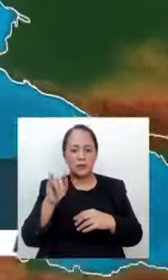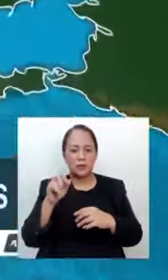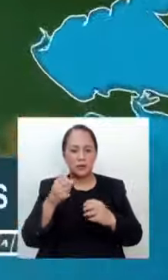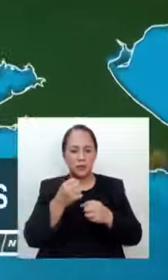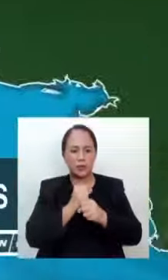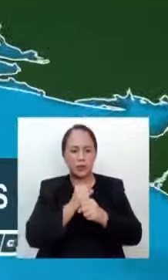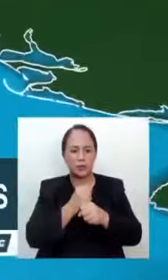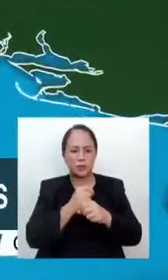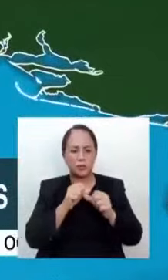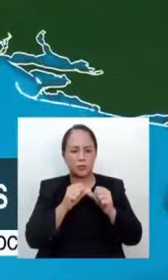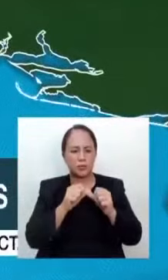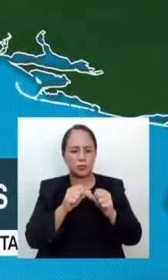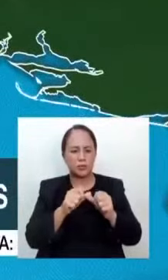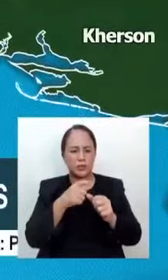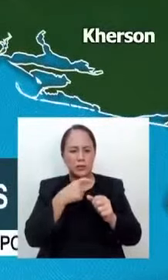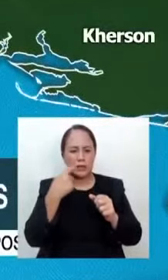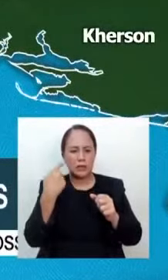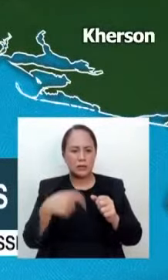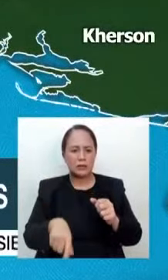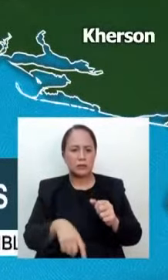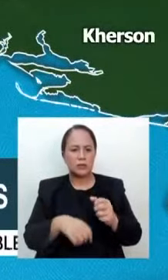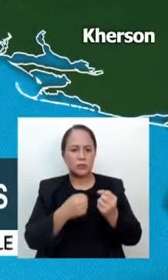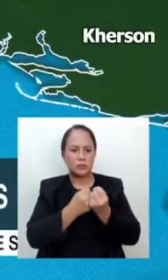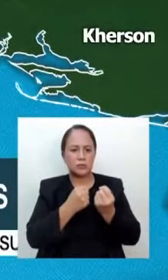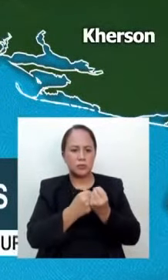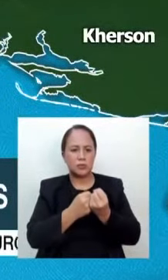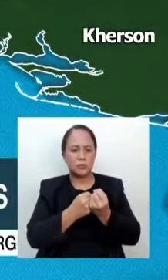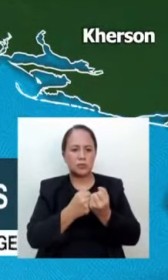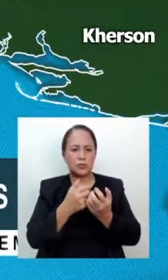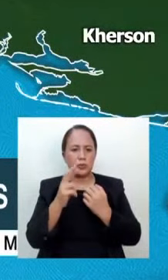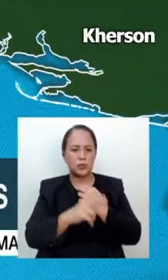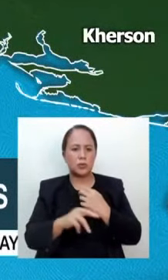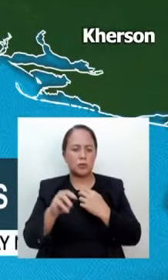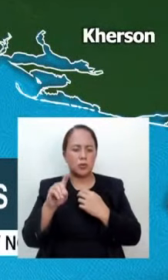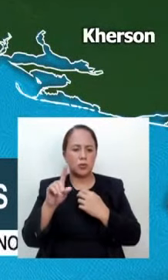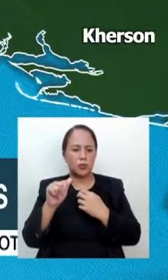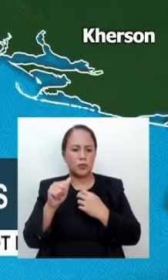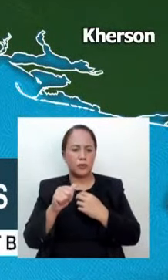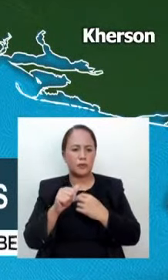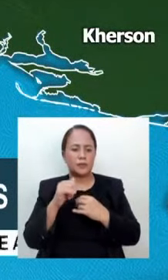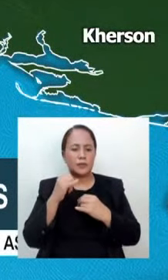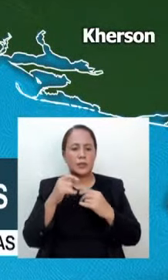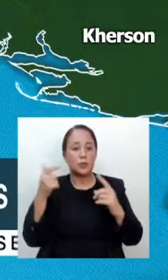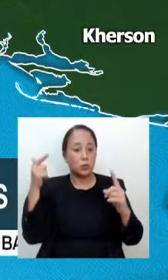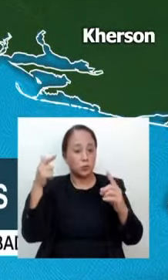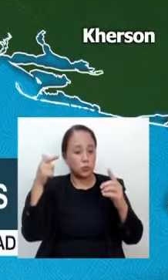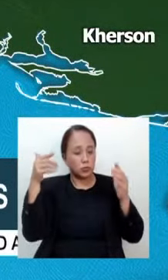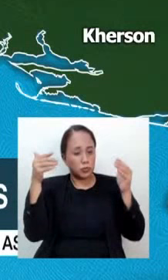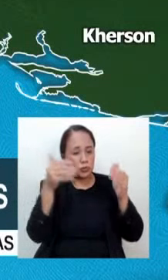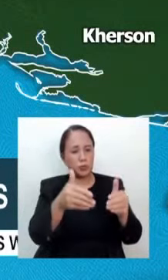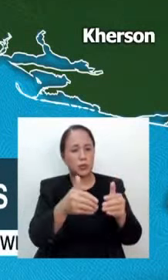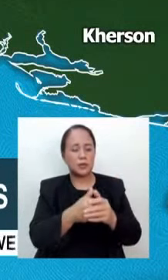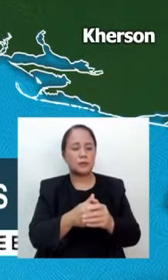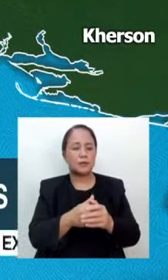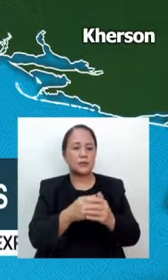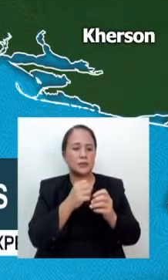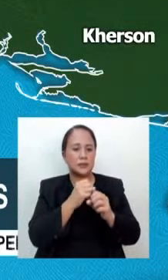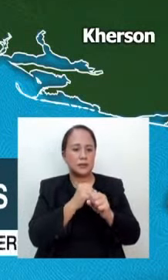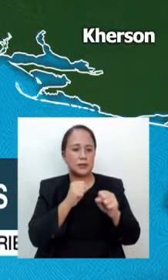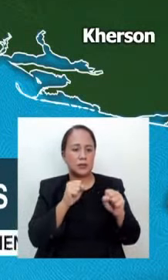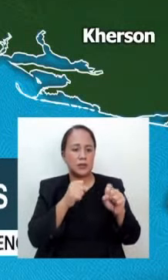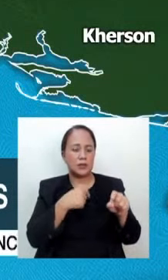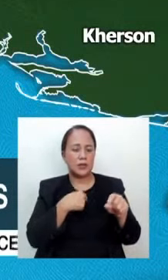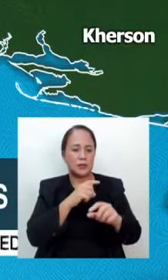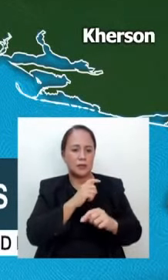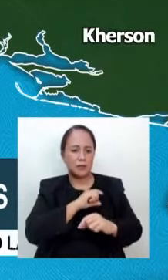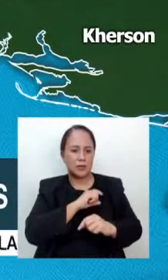in a Russian-backed separatist region of Moldova. There were reported blasts in the region targeting the state security ministry and the military